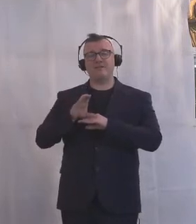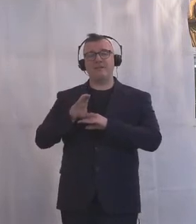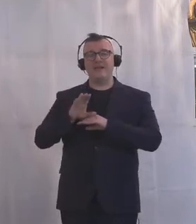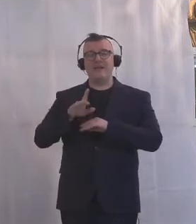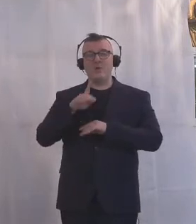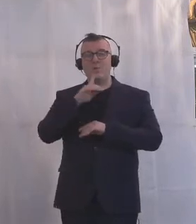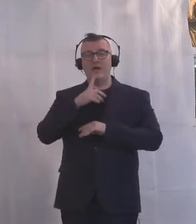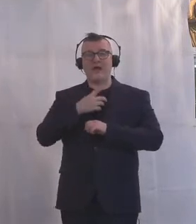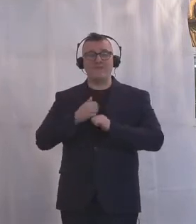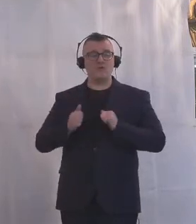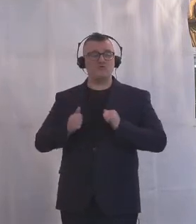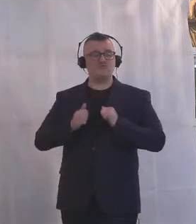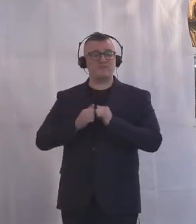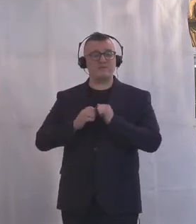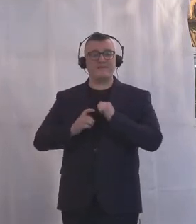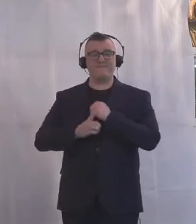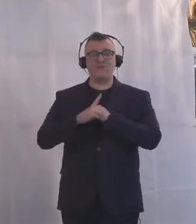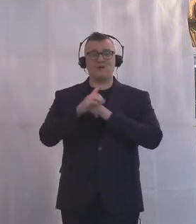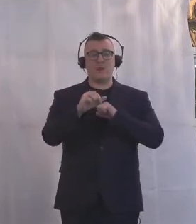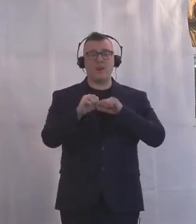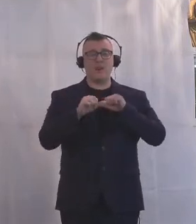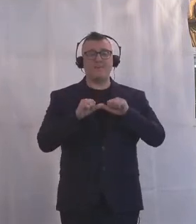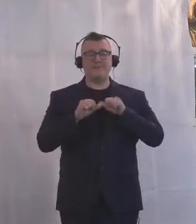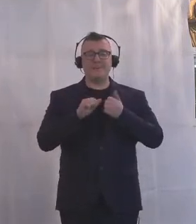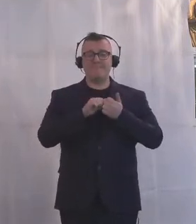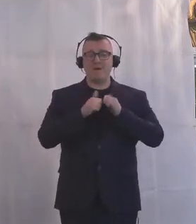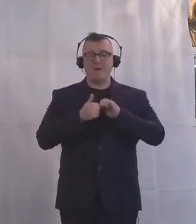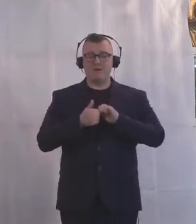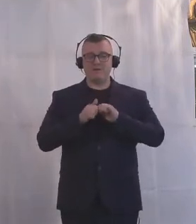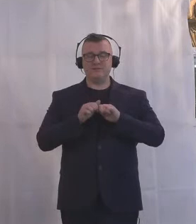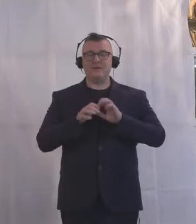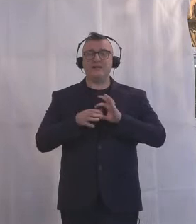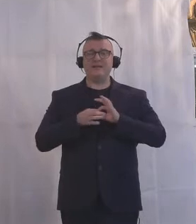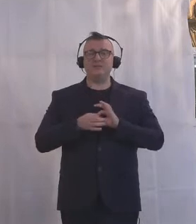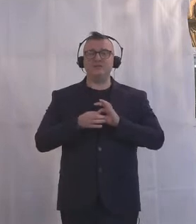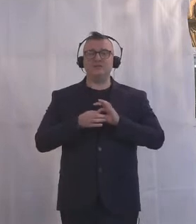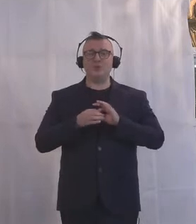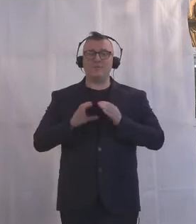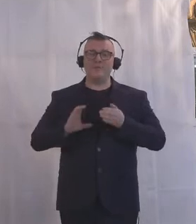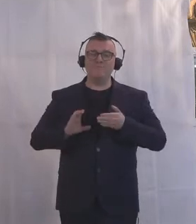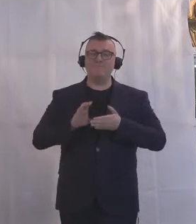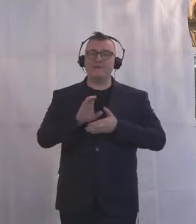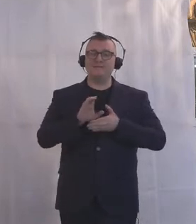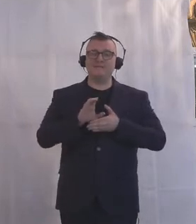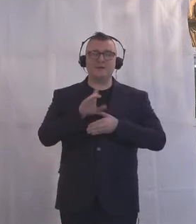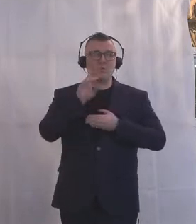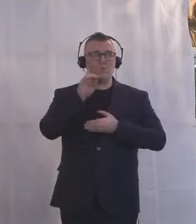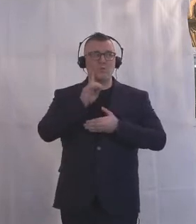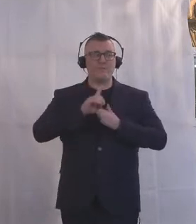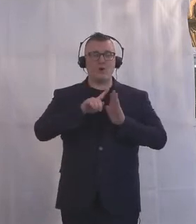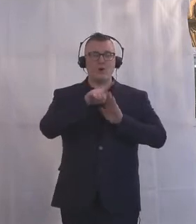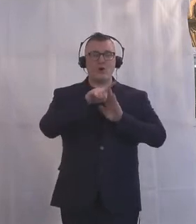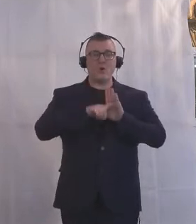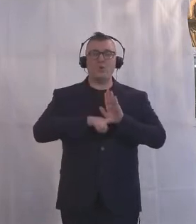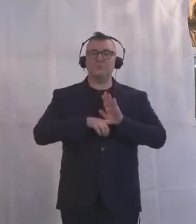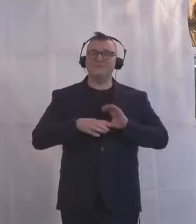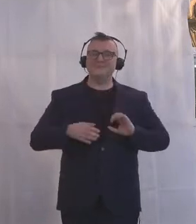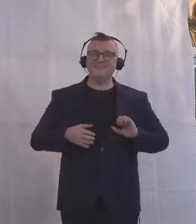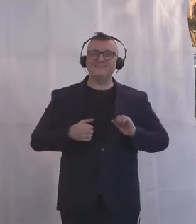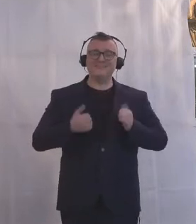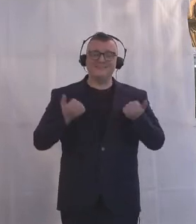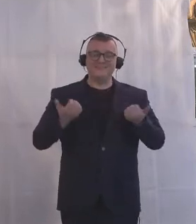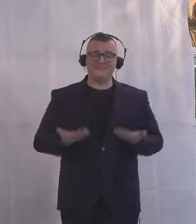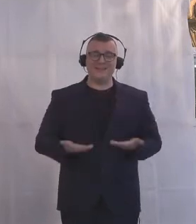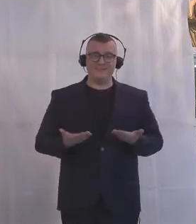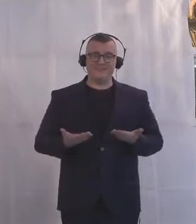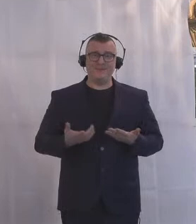limited partners the Investing in Women Code today. And I think that for us is something that we really